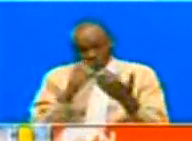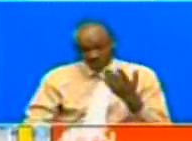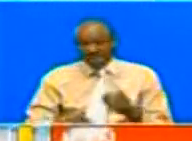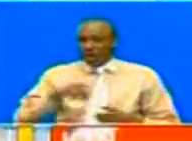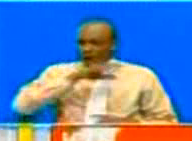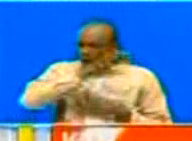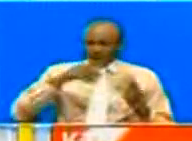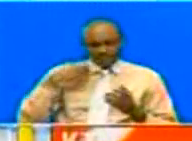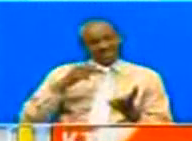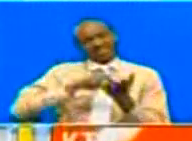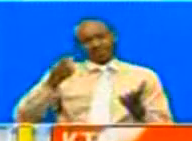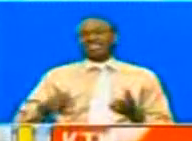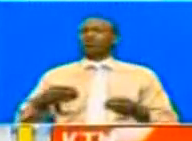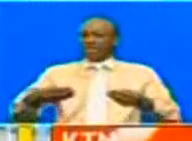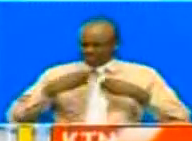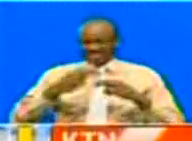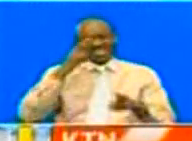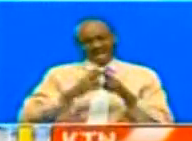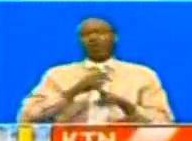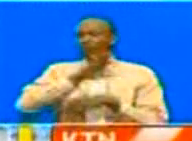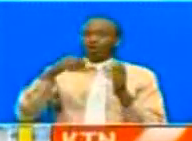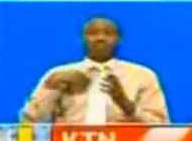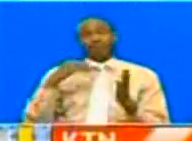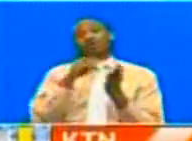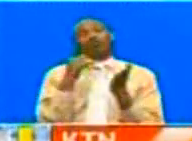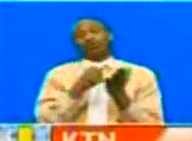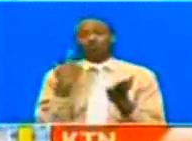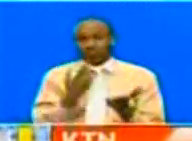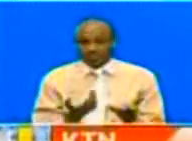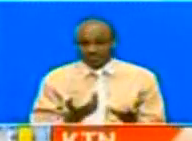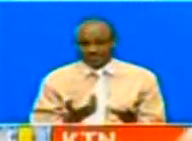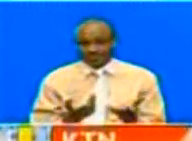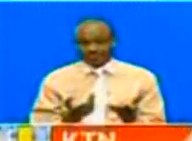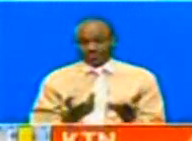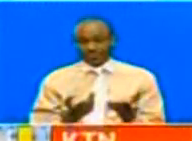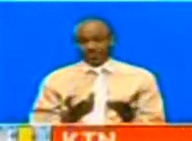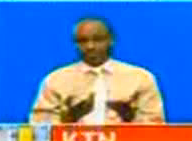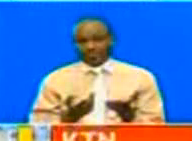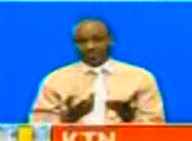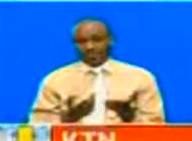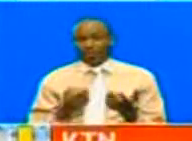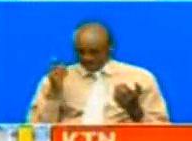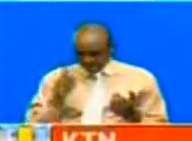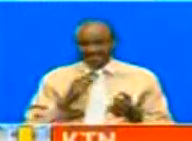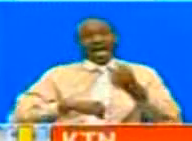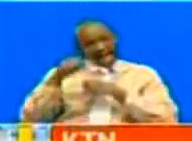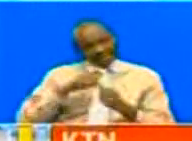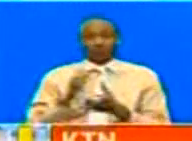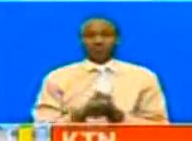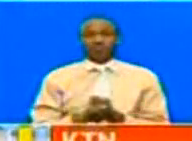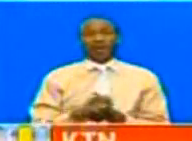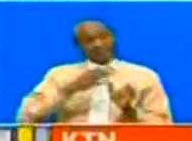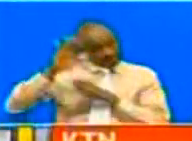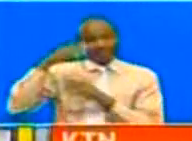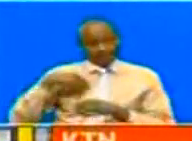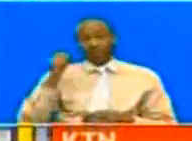should all step aside until they give us the full list of these people. Or we take action as